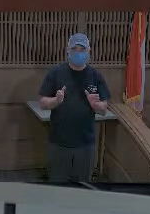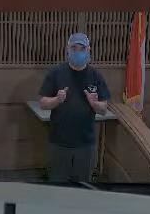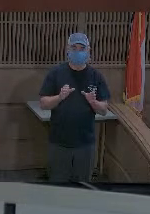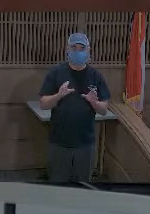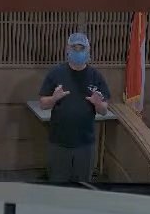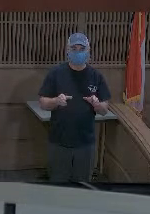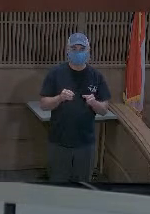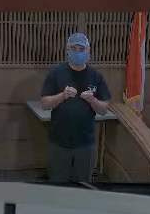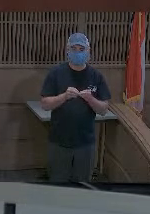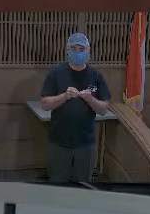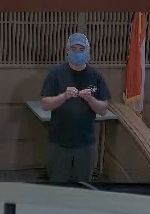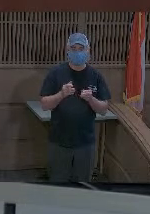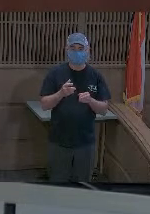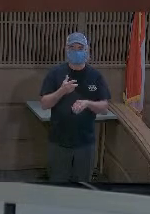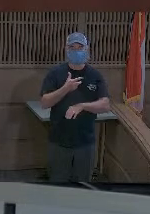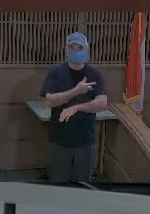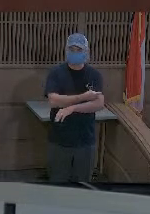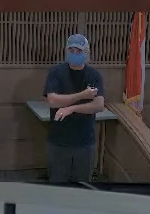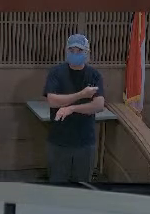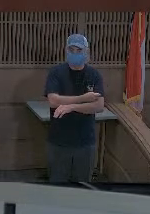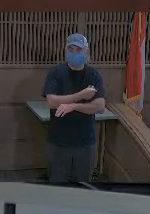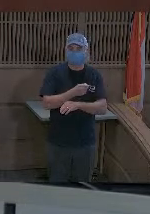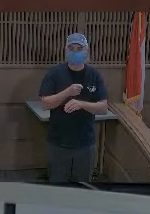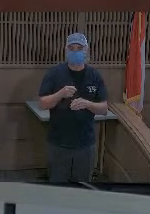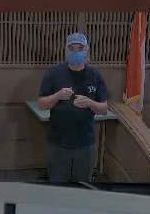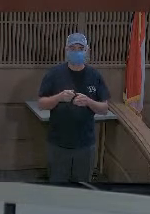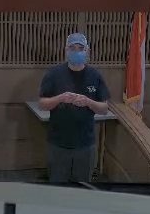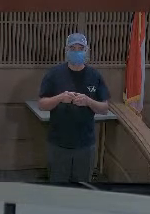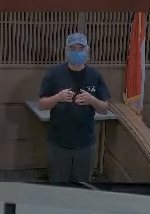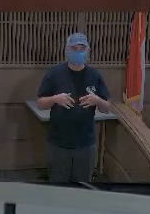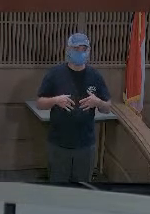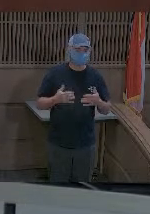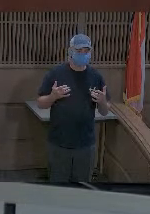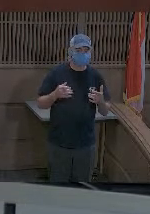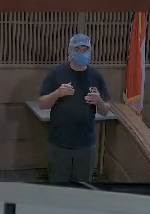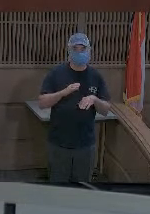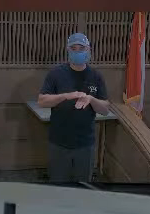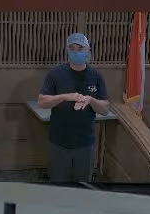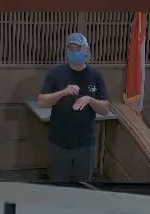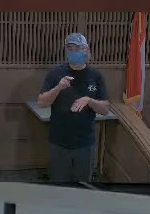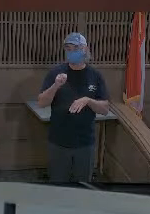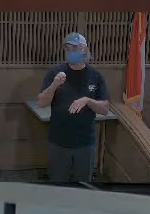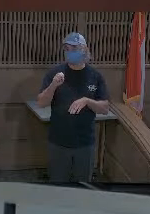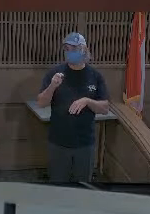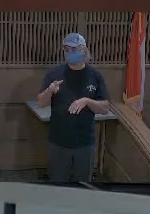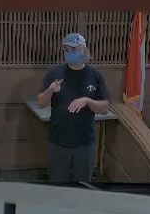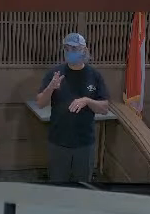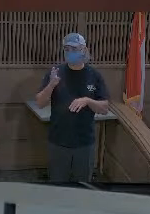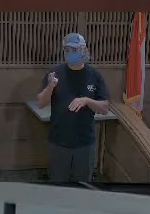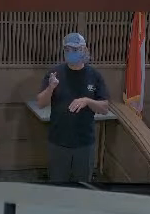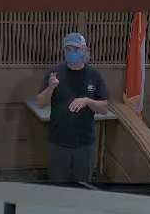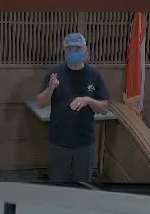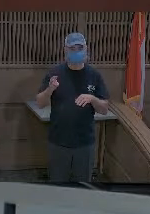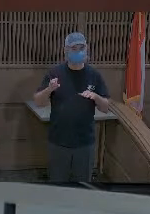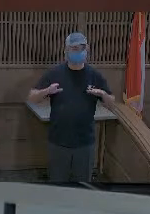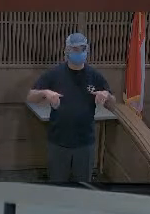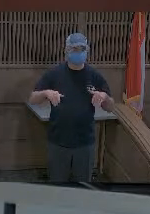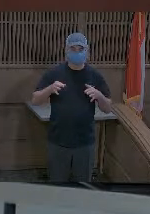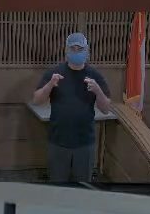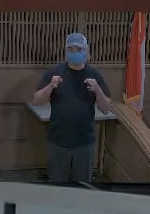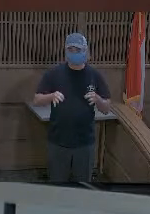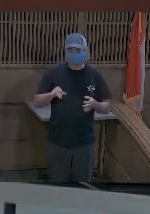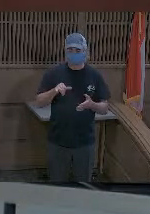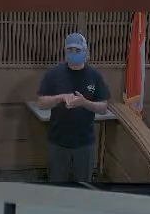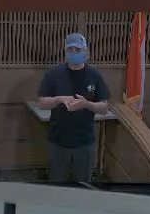be feasible for us to do another vaccination drive on November 6th. That has not yet been determined. We'll be determining